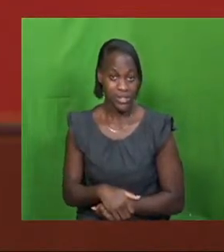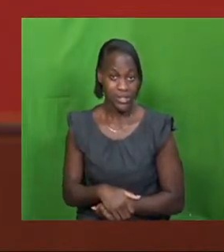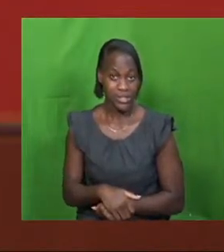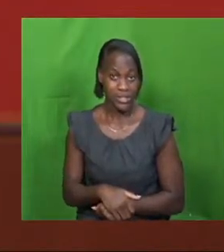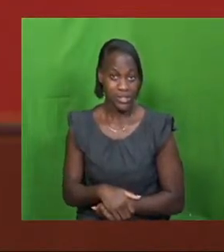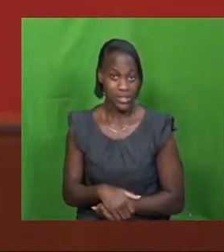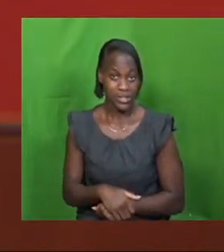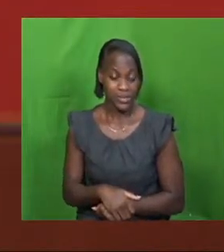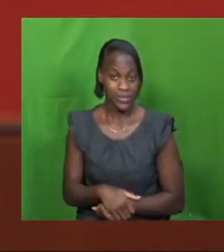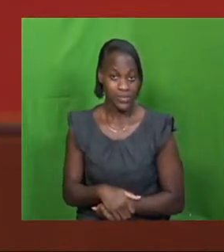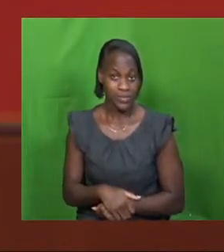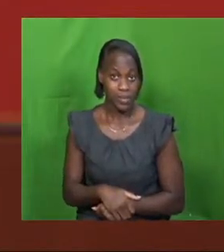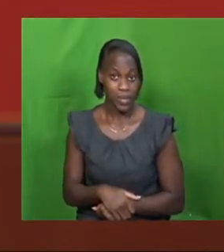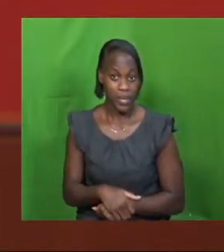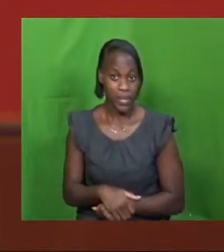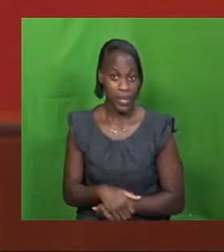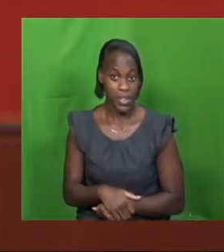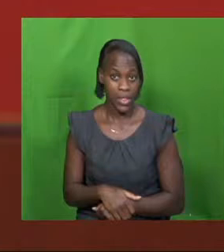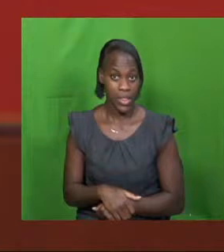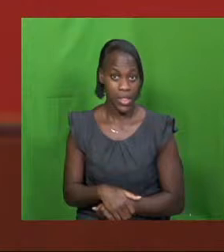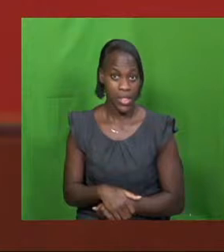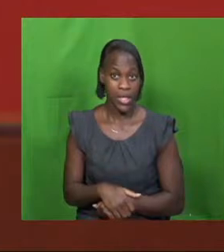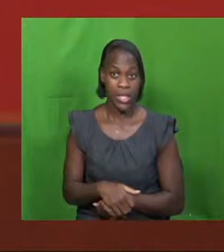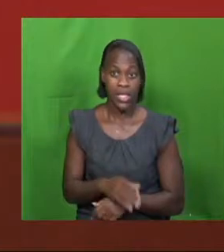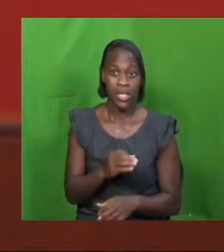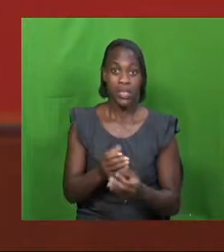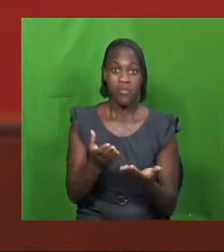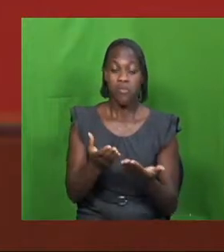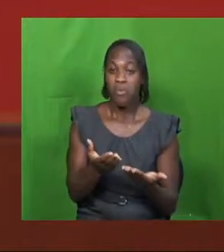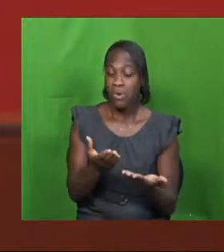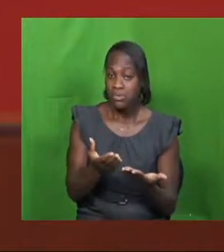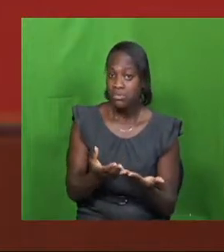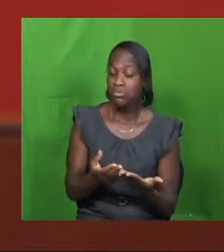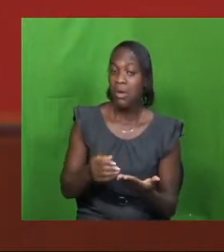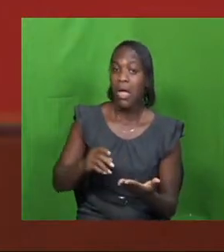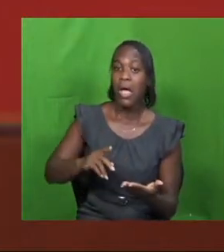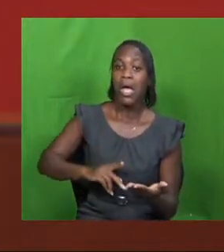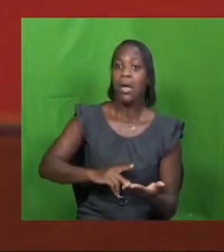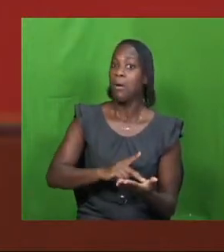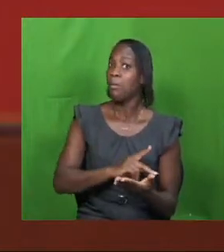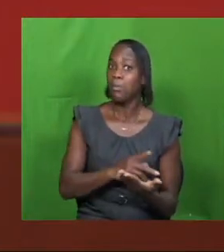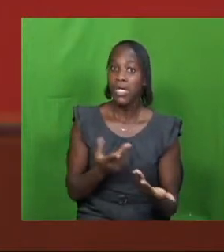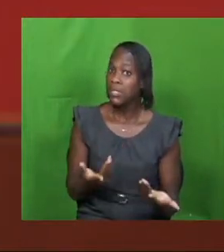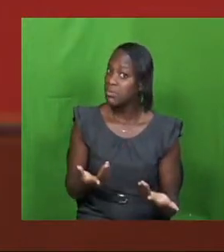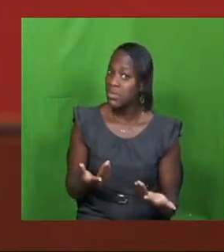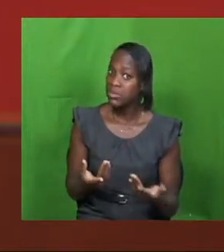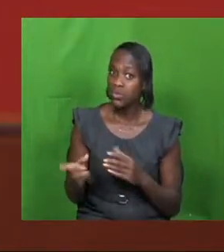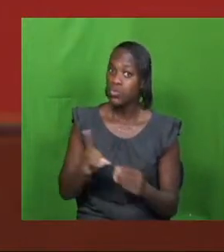And so if they want Parliament to run aground, they should let us know.